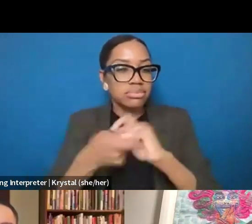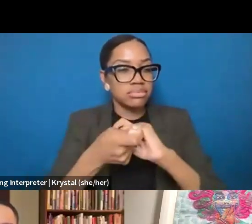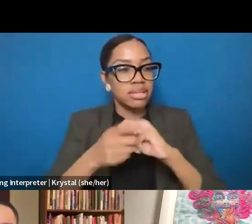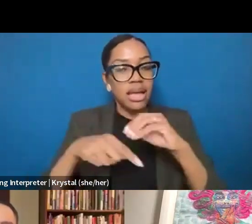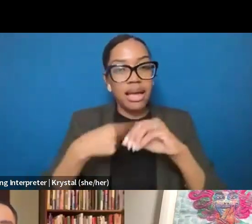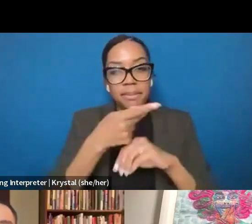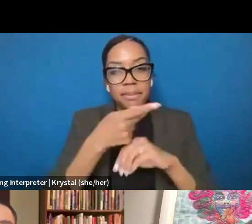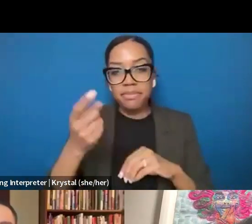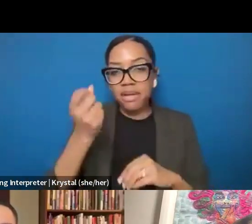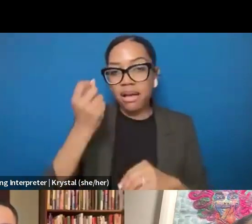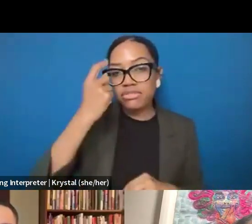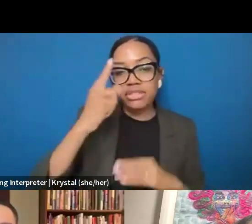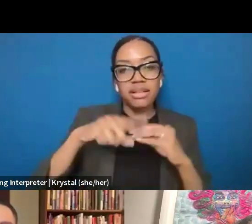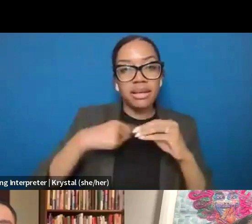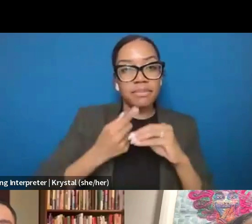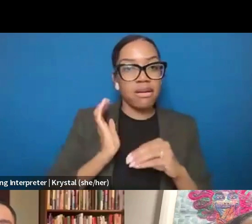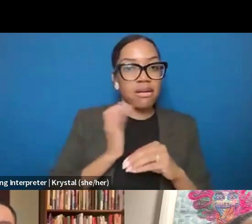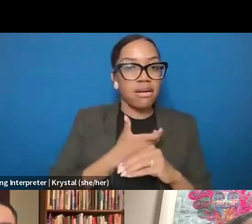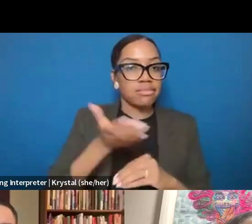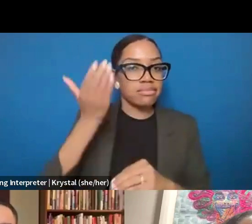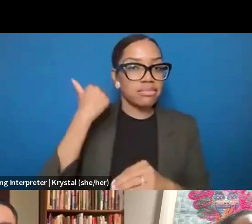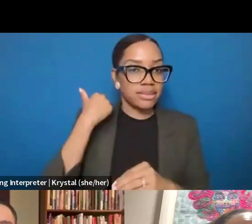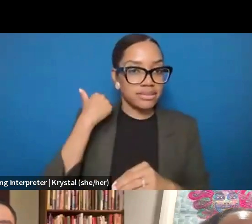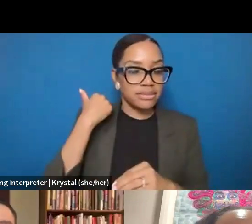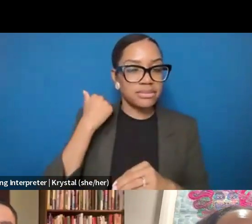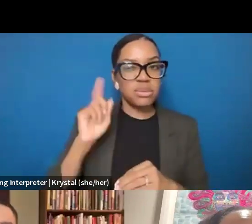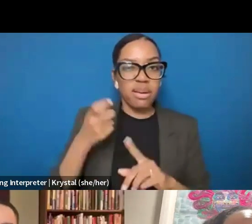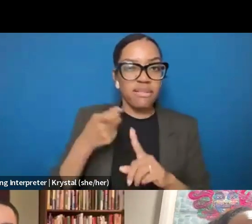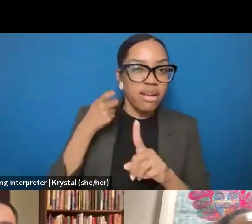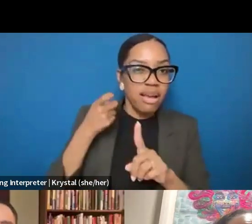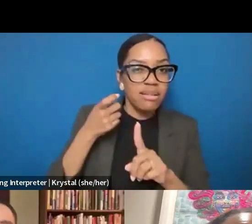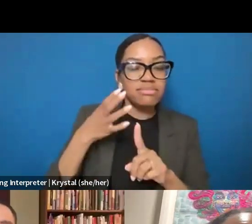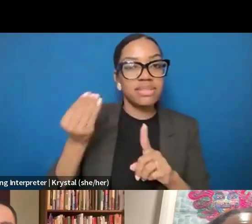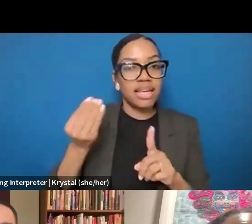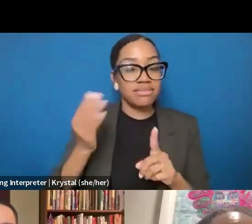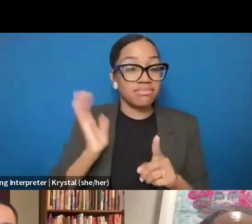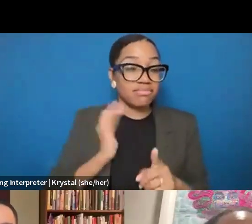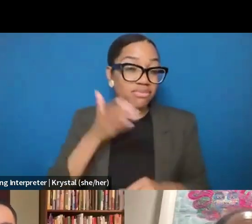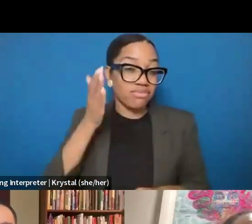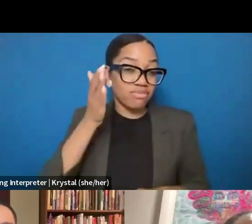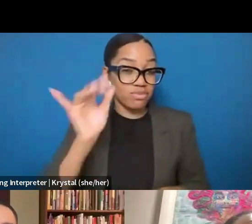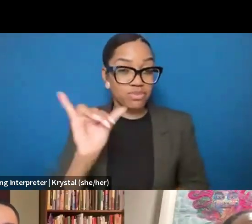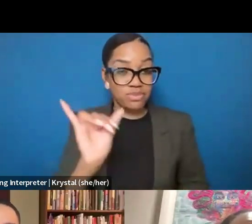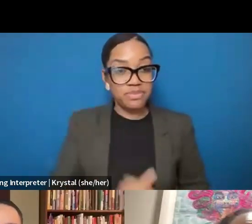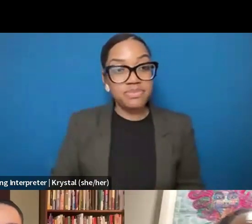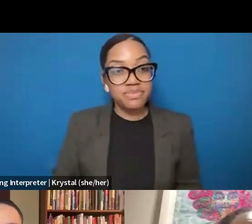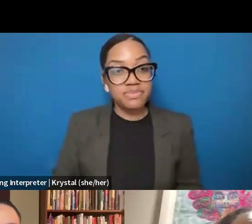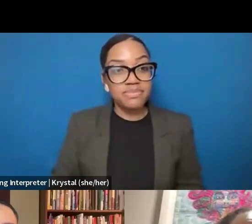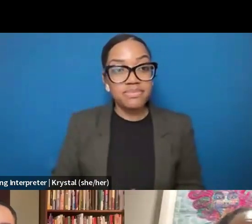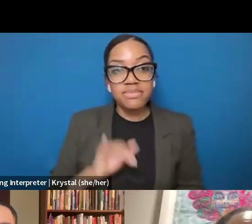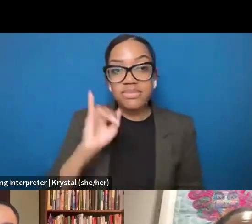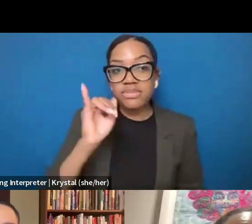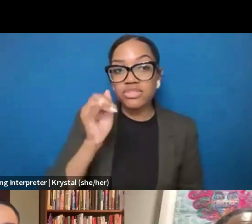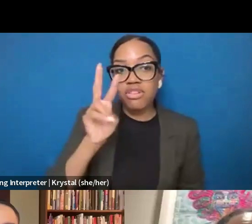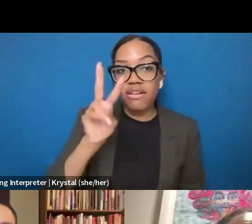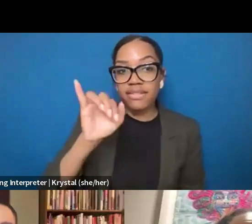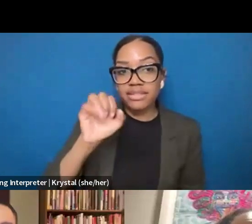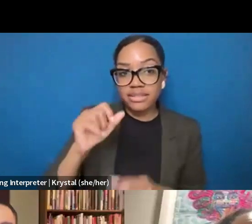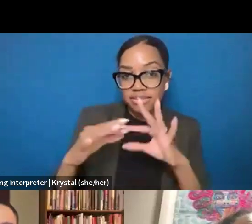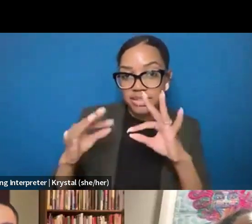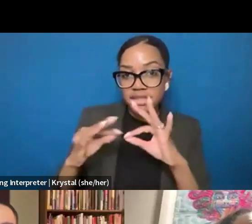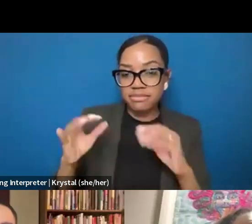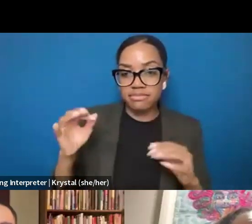about where we come from, but also where we might go. Yes. Yeah, absolutely. I think